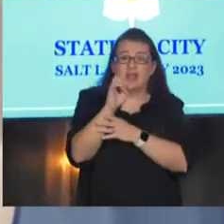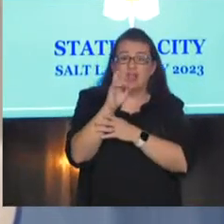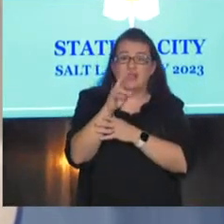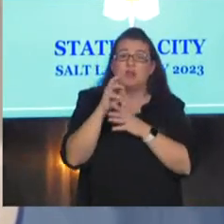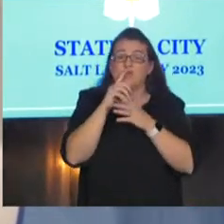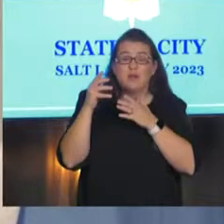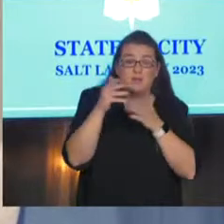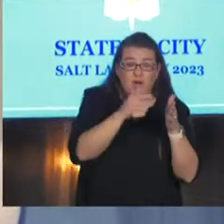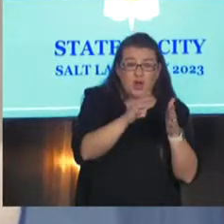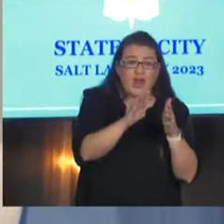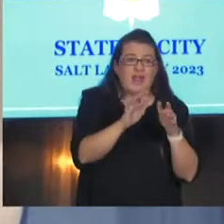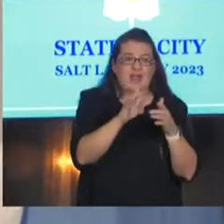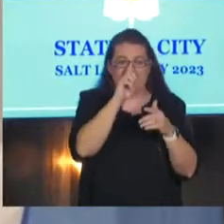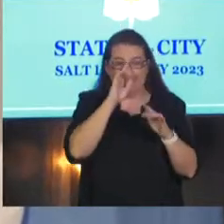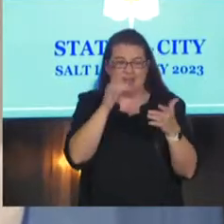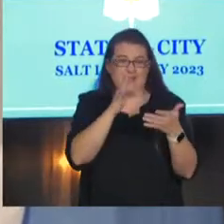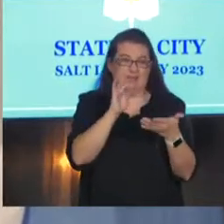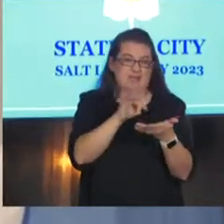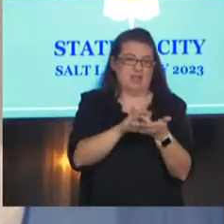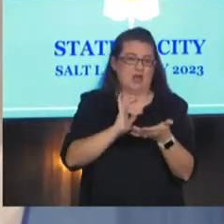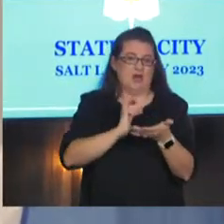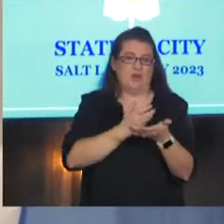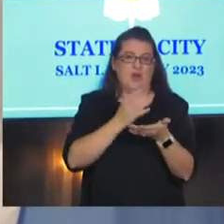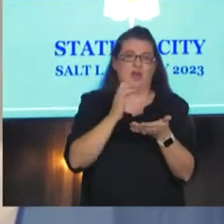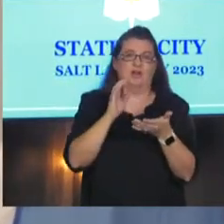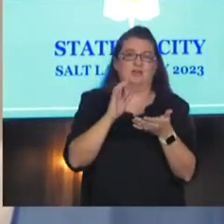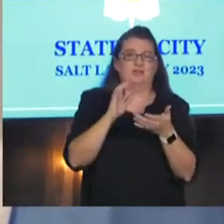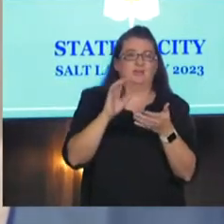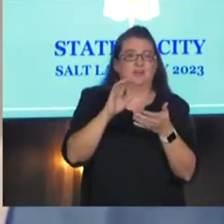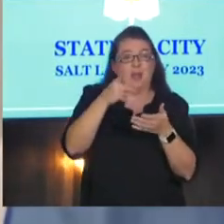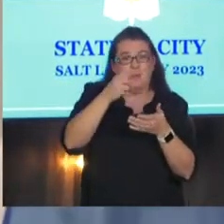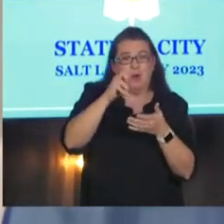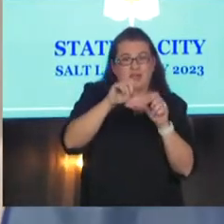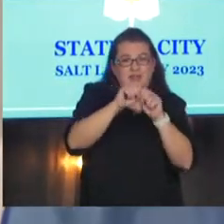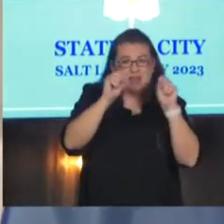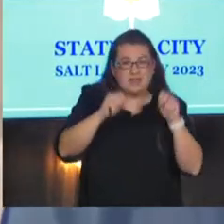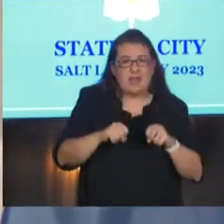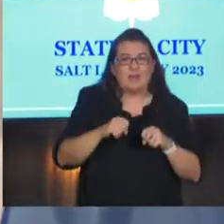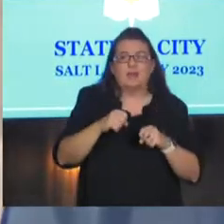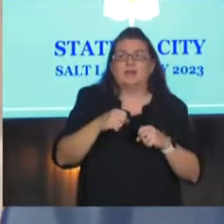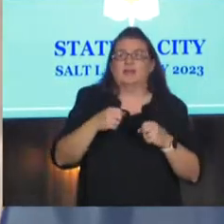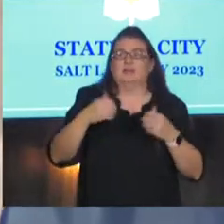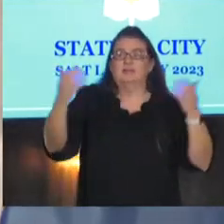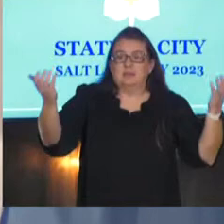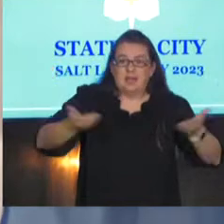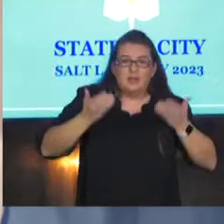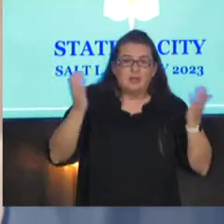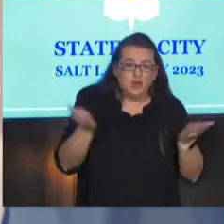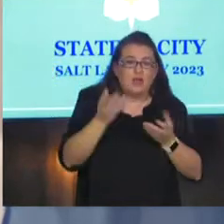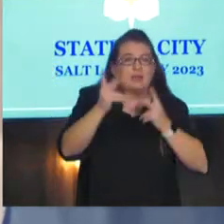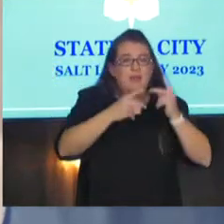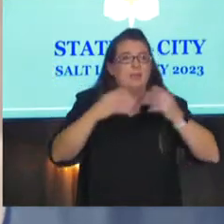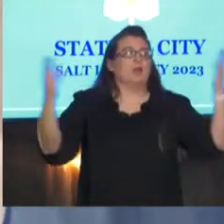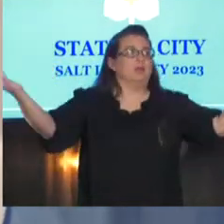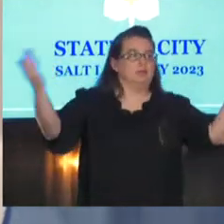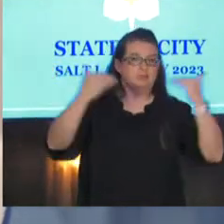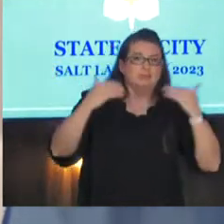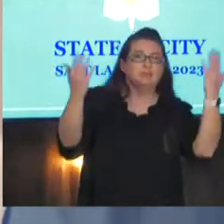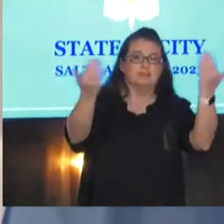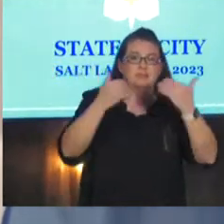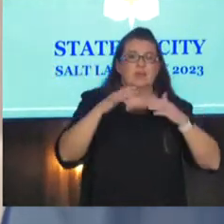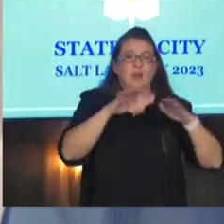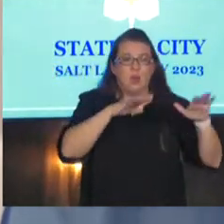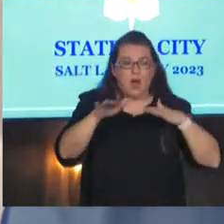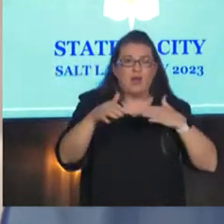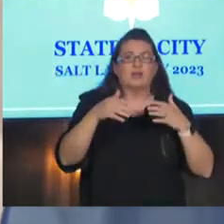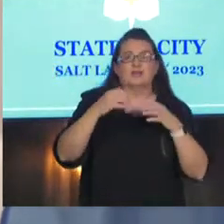park systems, an ecological and recreational hub that draws people from all over the city, walking their dog or riding